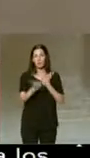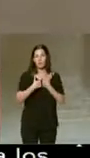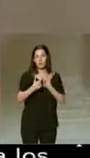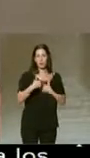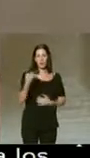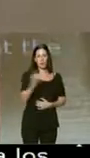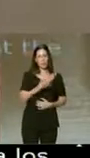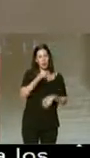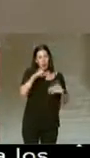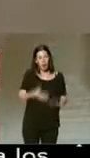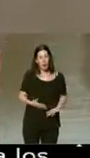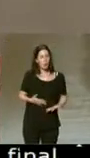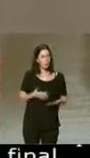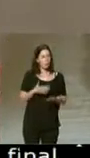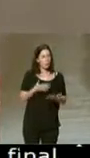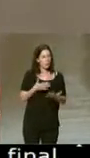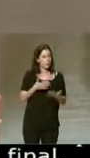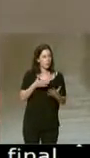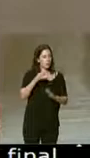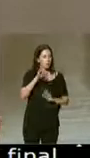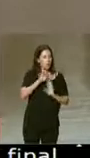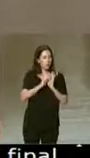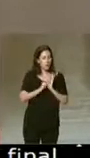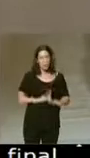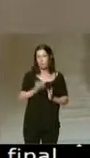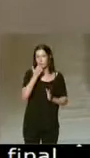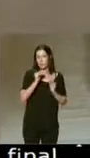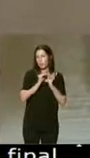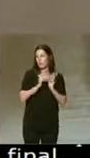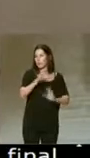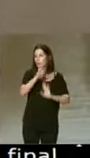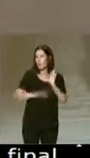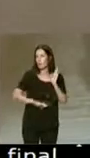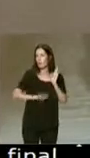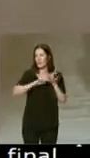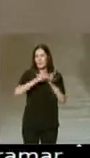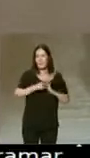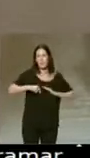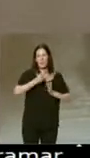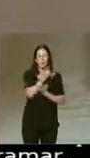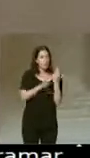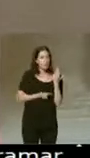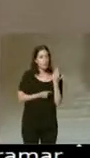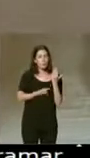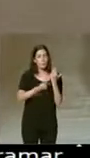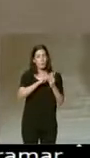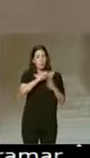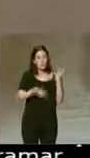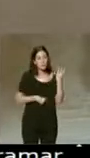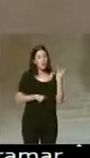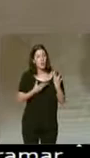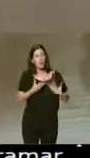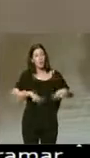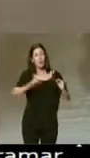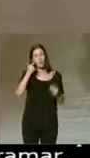cycle. You, in this case, will be able to duly identify the requirements for the program. The